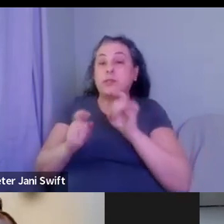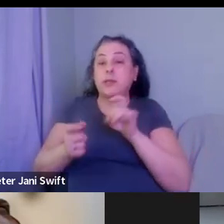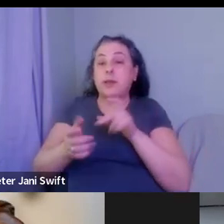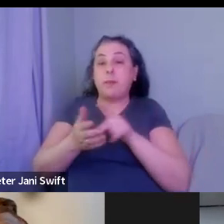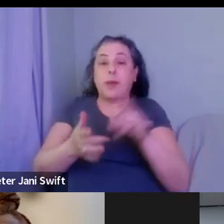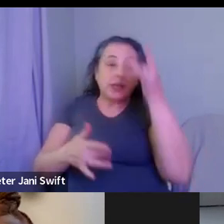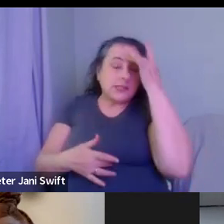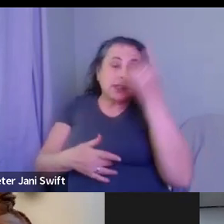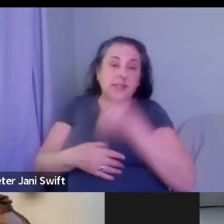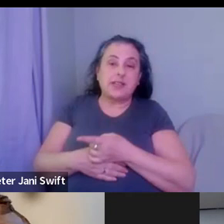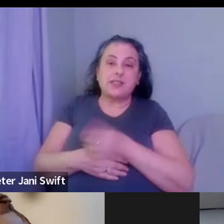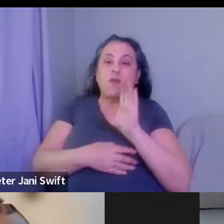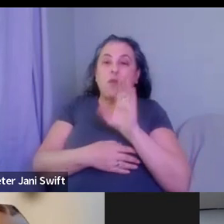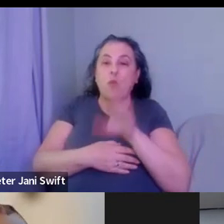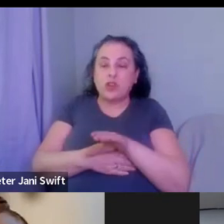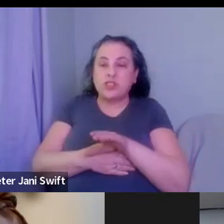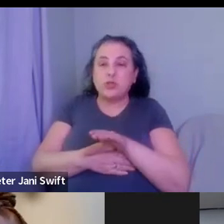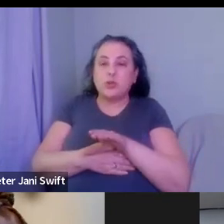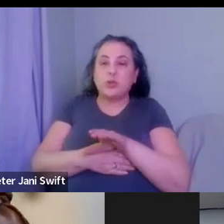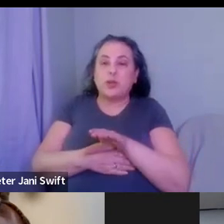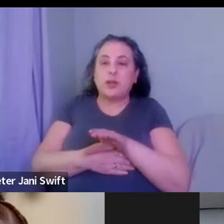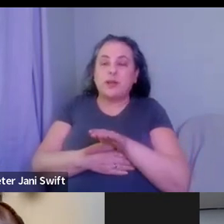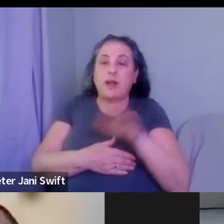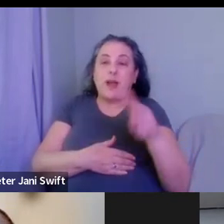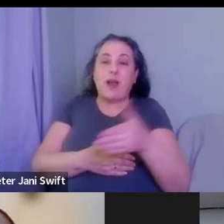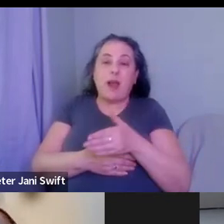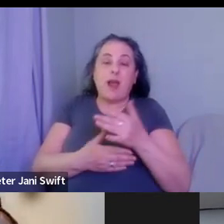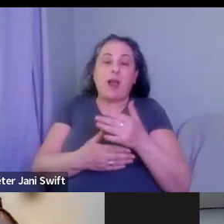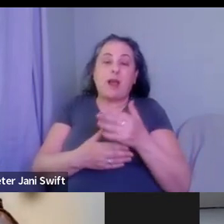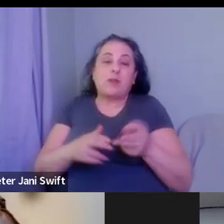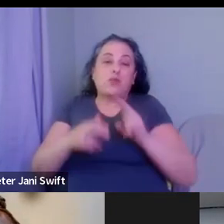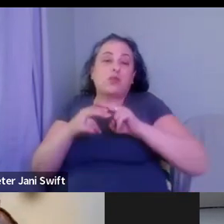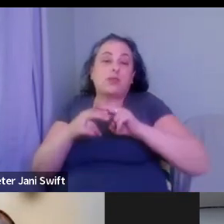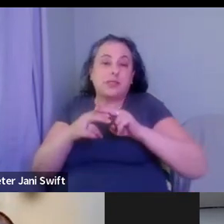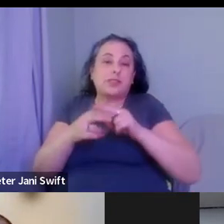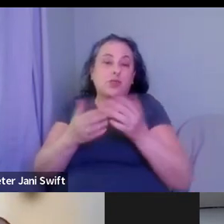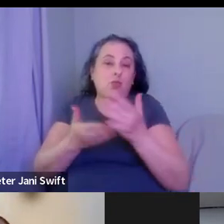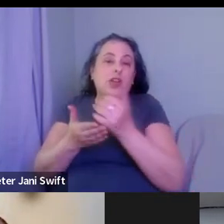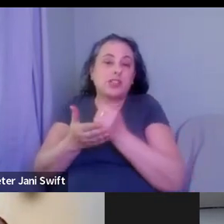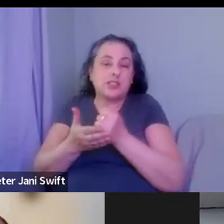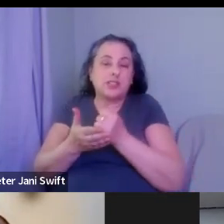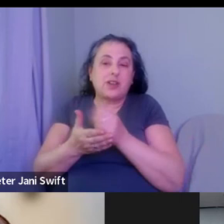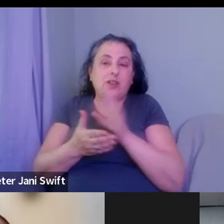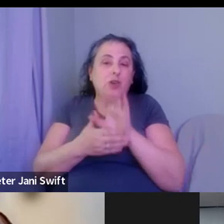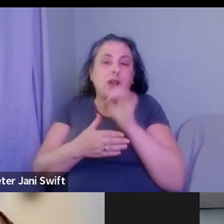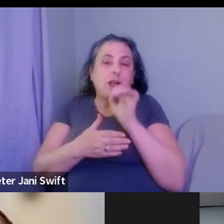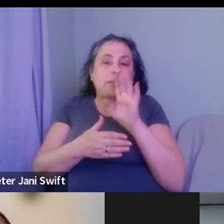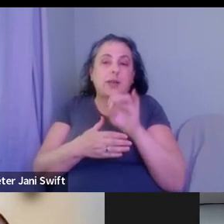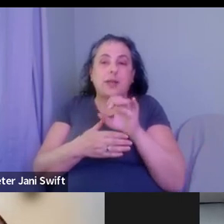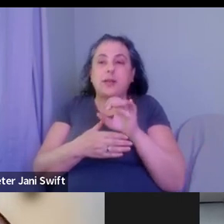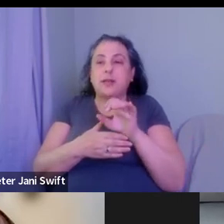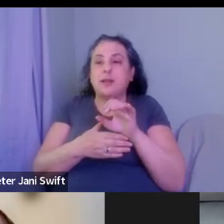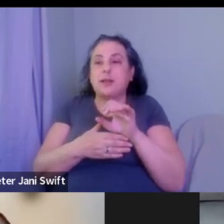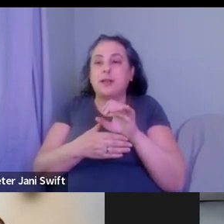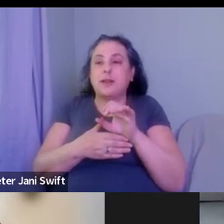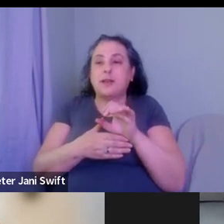sick days, are forced to higher wages, are, you know, forced to not let you be the enforcer of